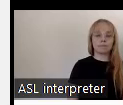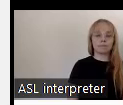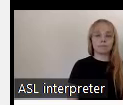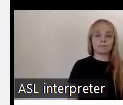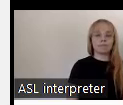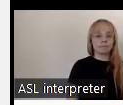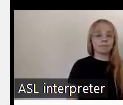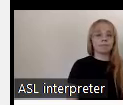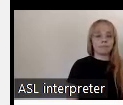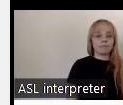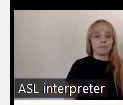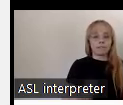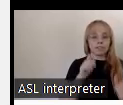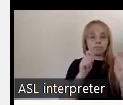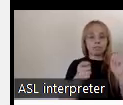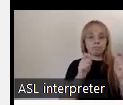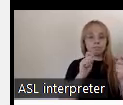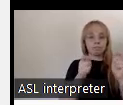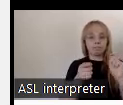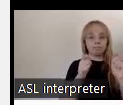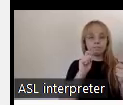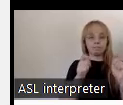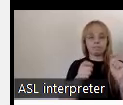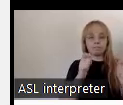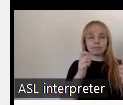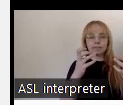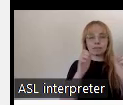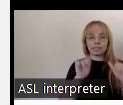And I make a couple of adjustments so that I can see